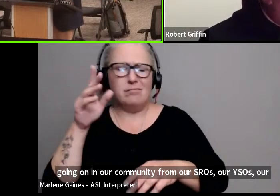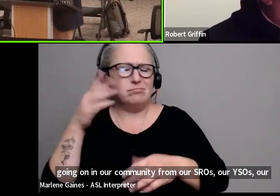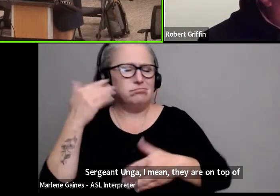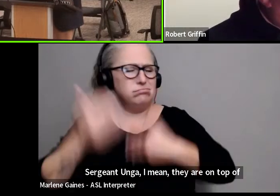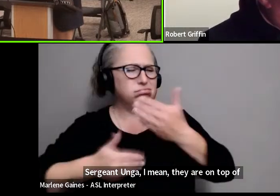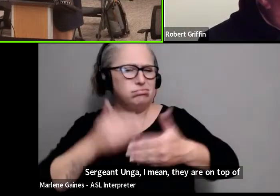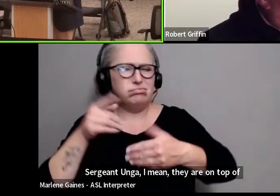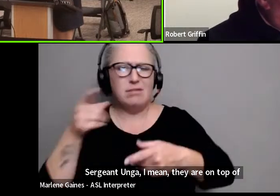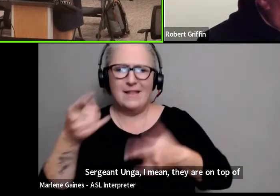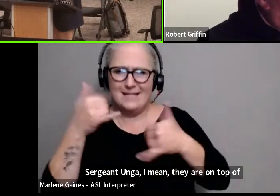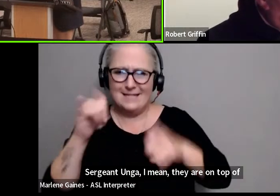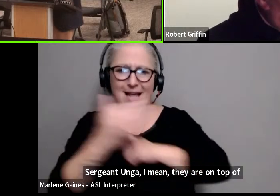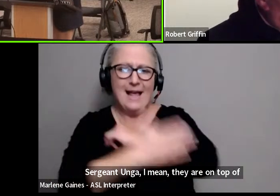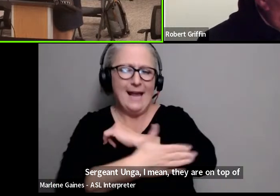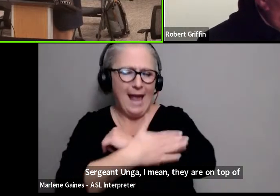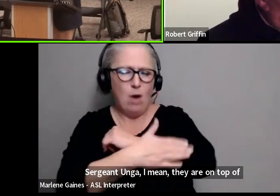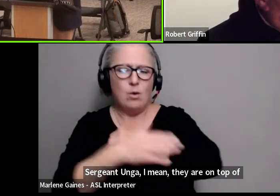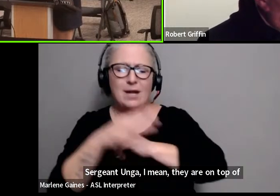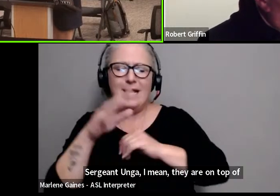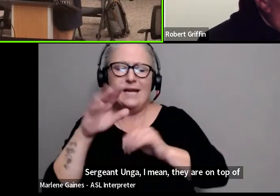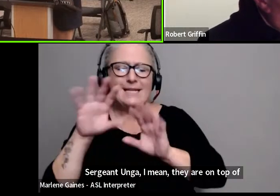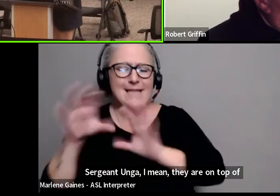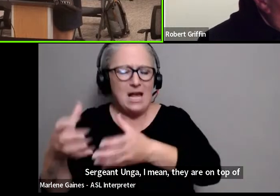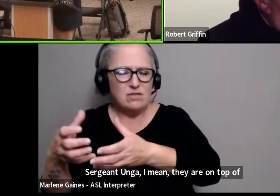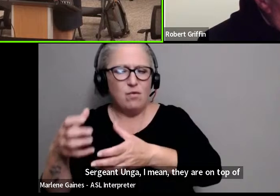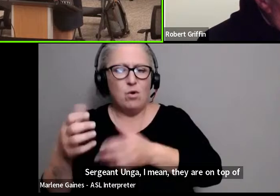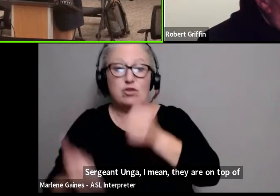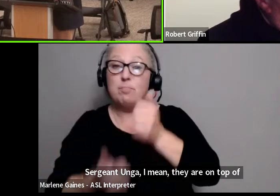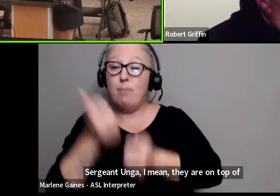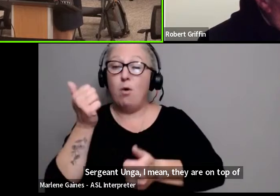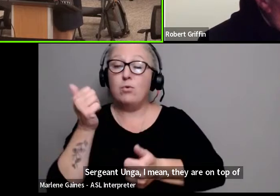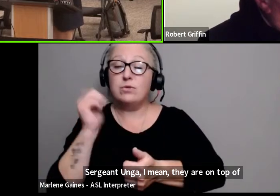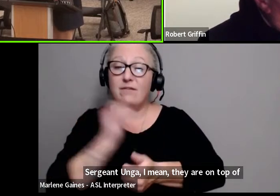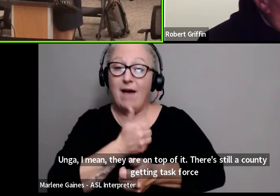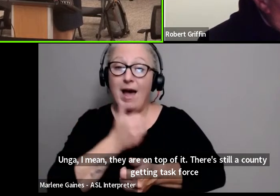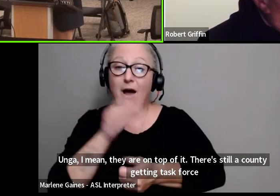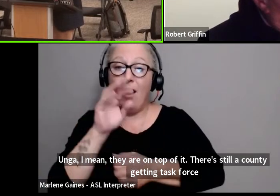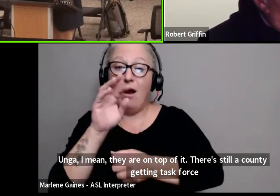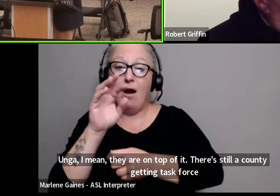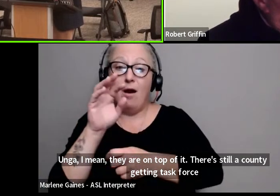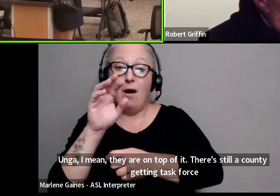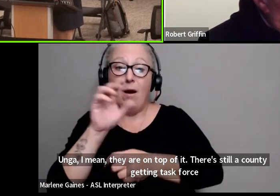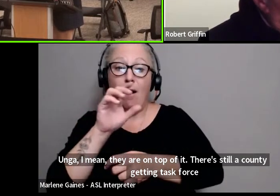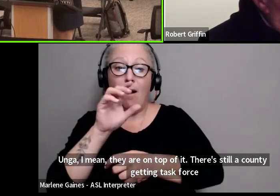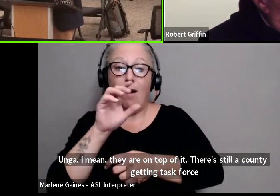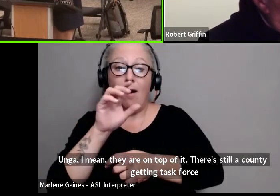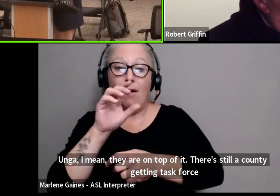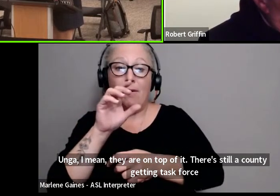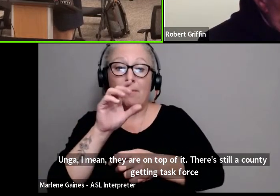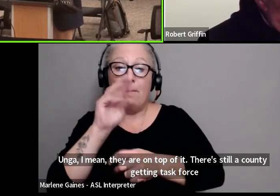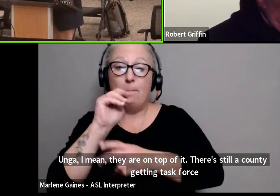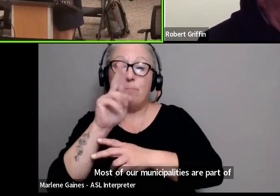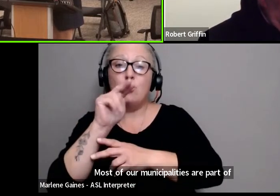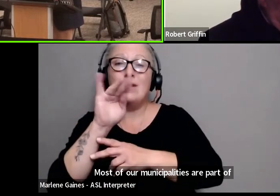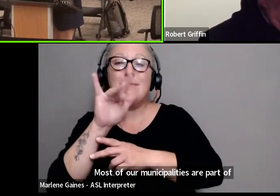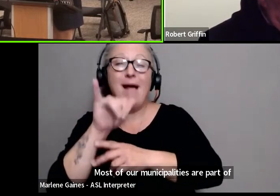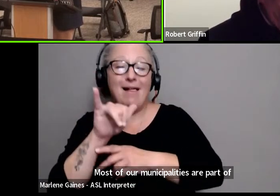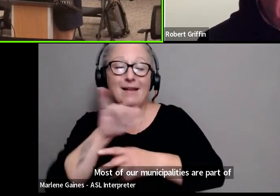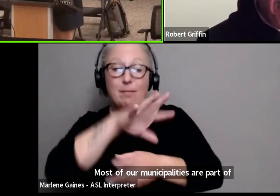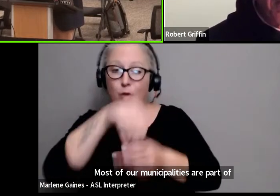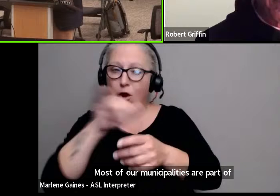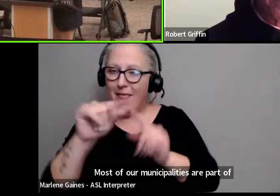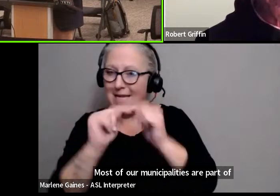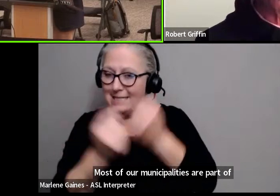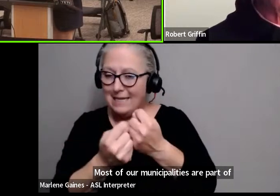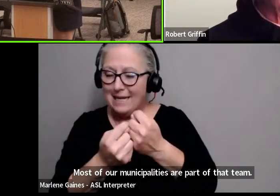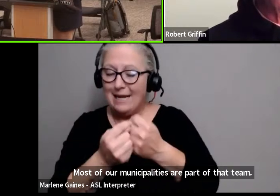still a county gang task force. Most of our municipalities are part of that team. And